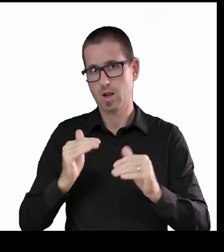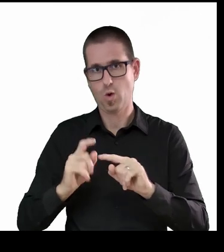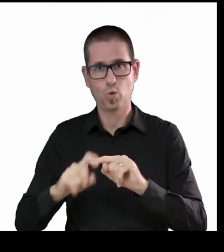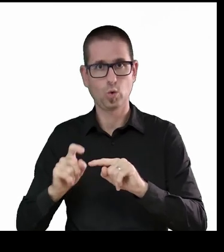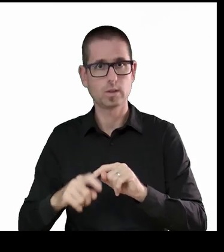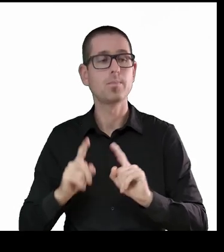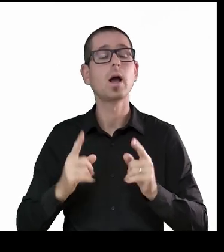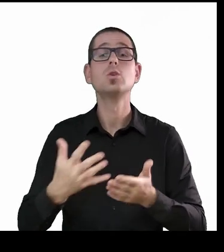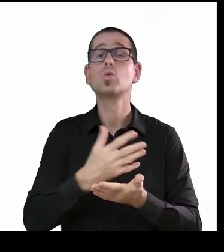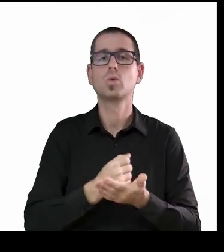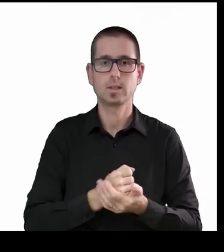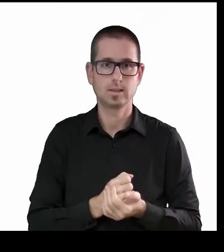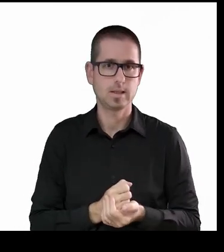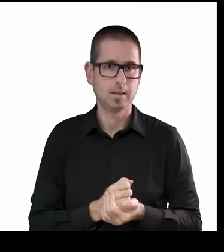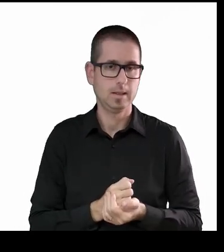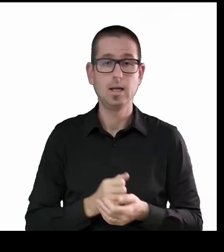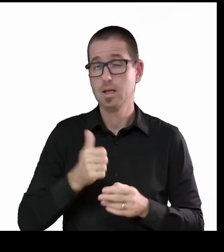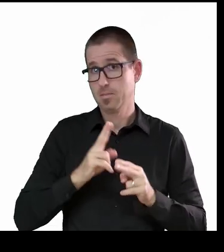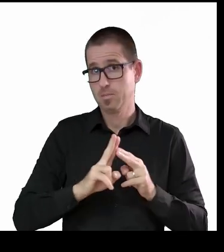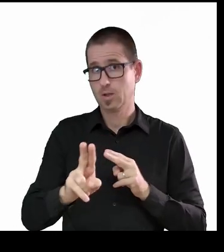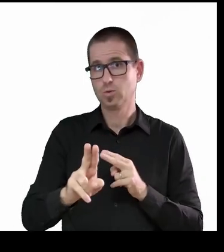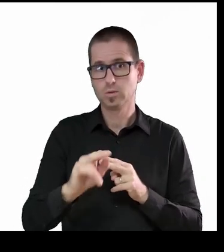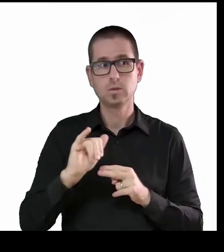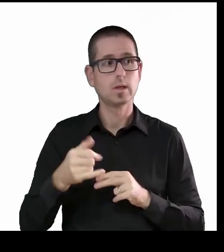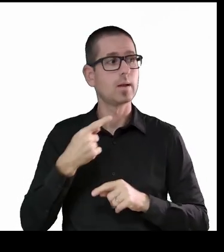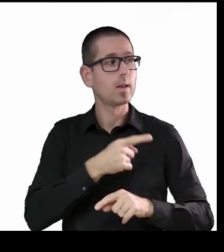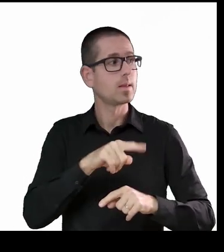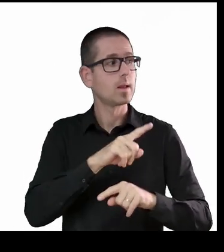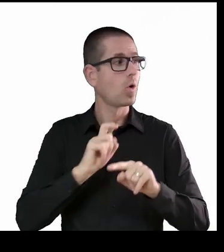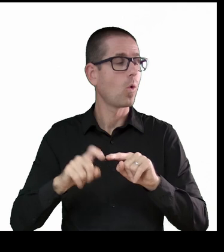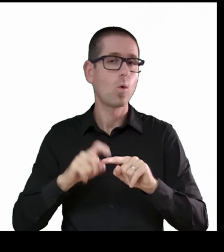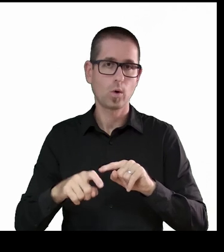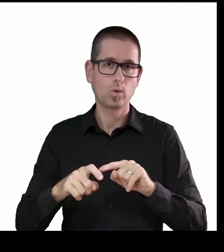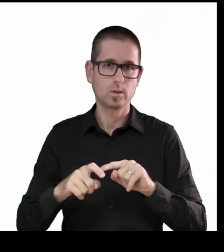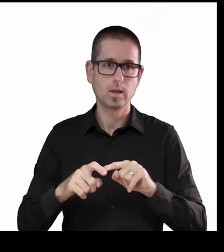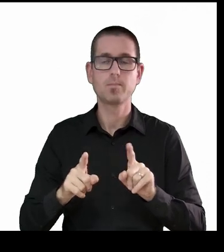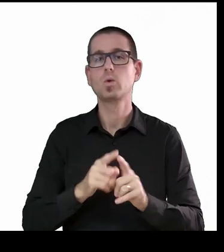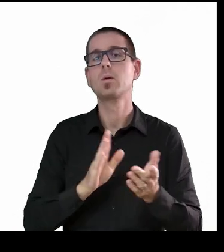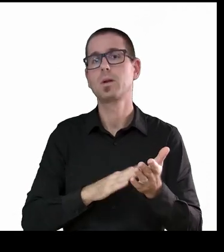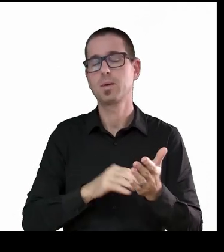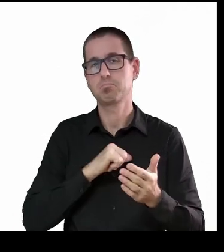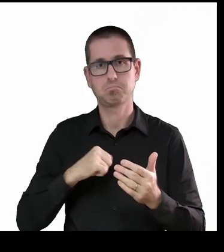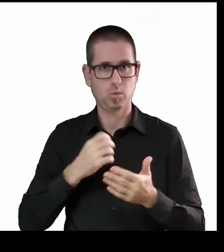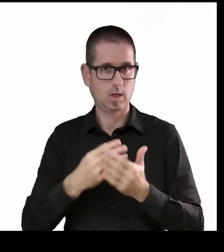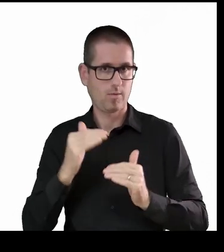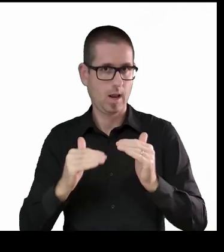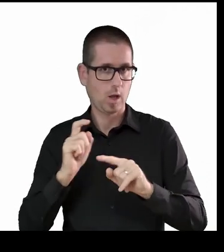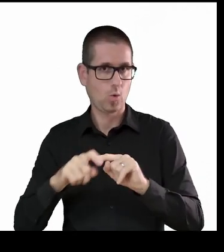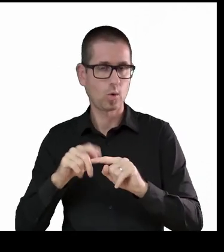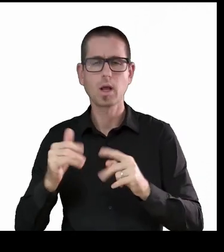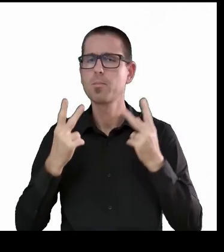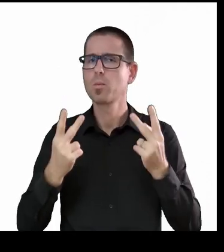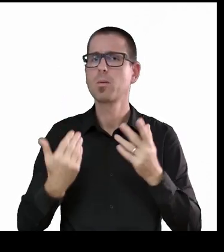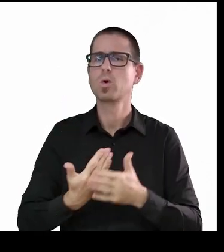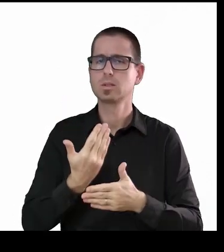are the benefits? First of all, priority. These tools, one example, this self-evaluation tool can be essential to make